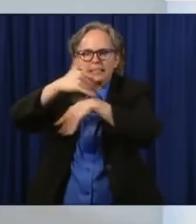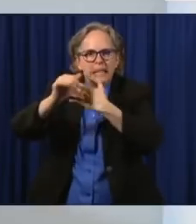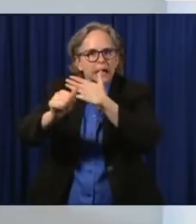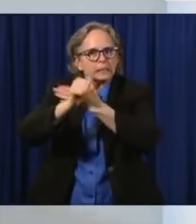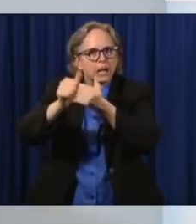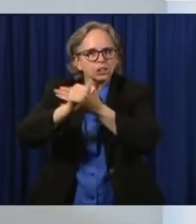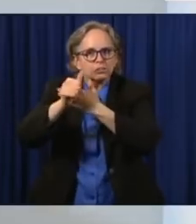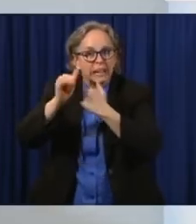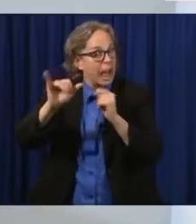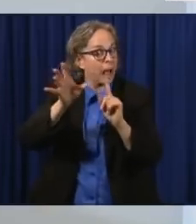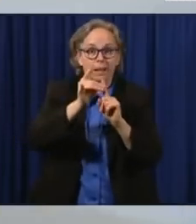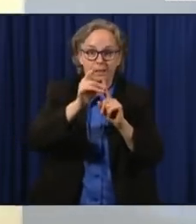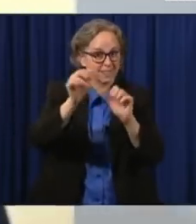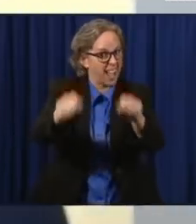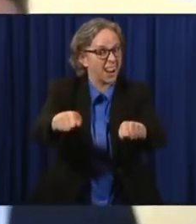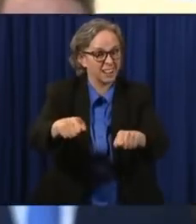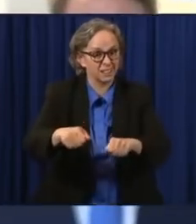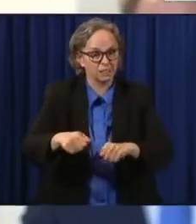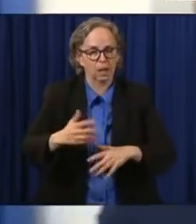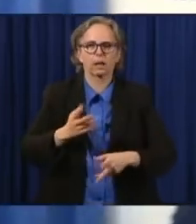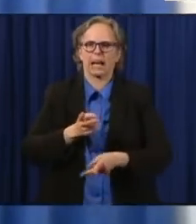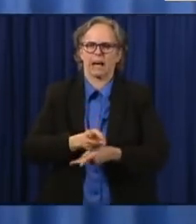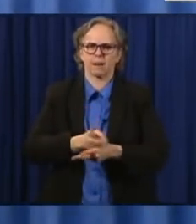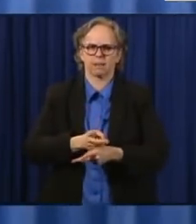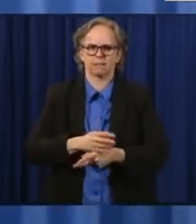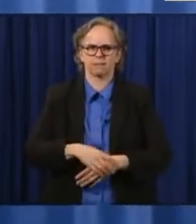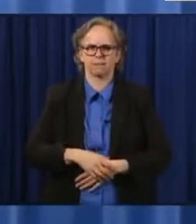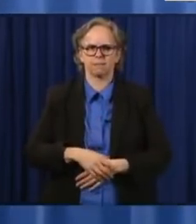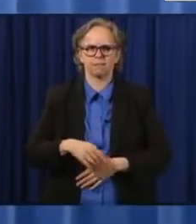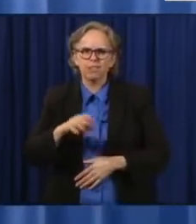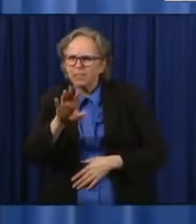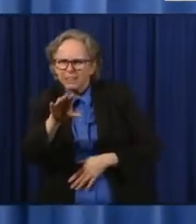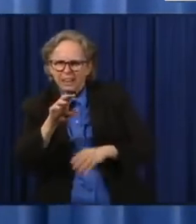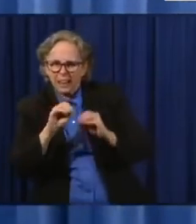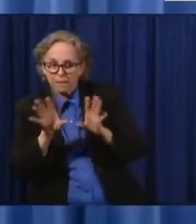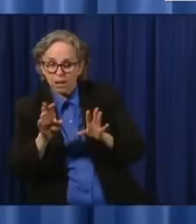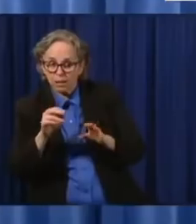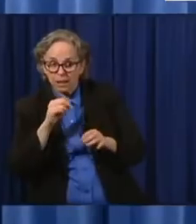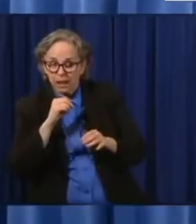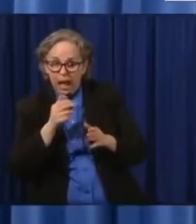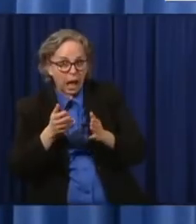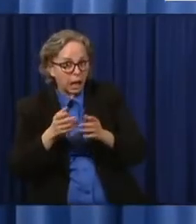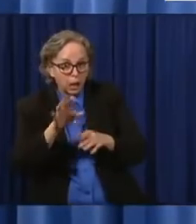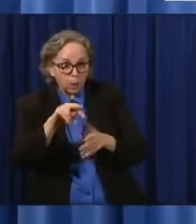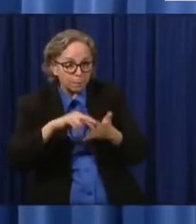take precautions. And just to clarify, you're not asking people to quarantine when they come back now?